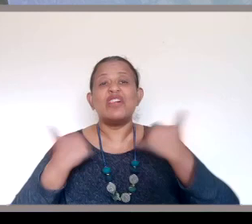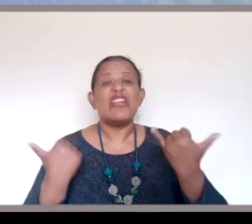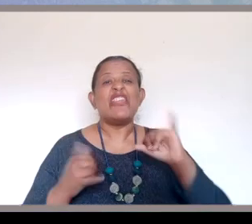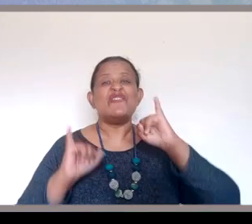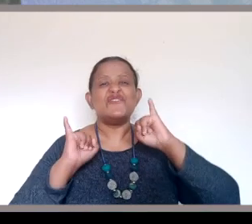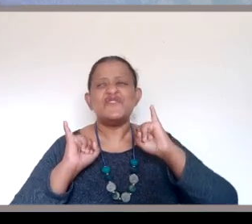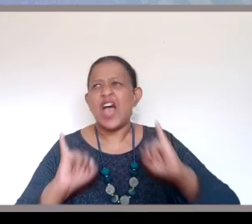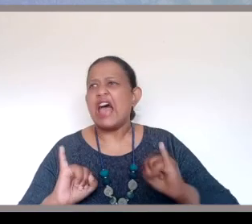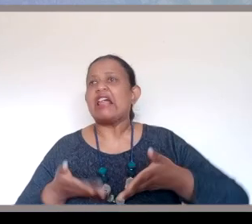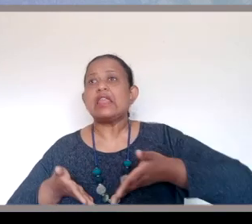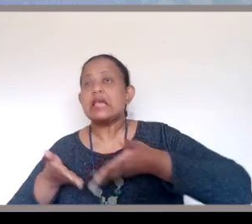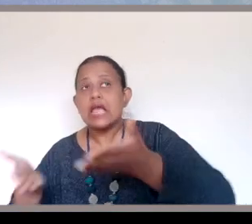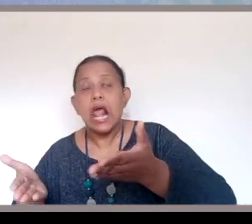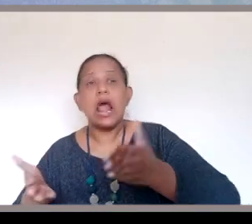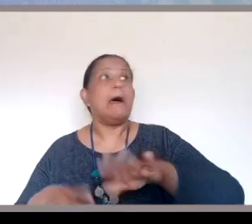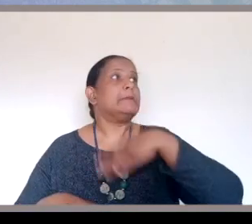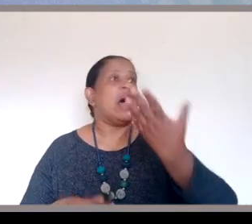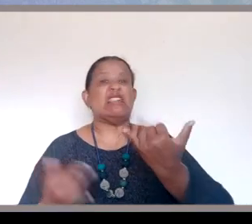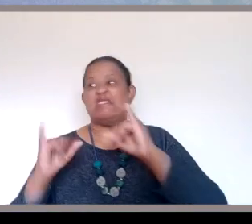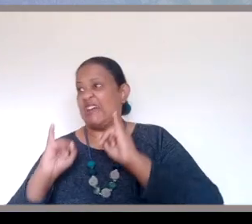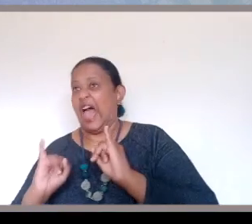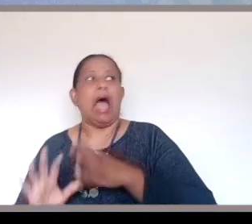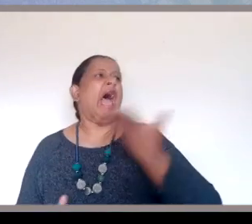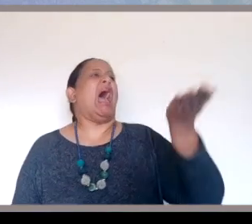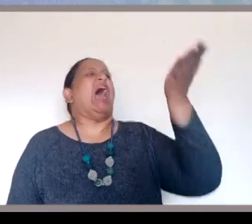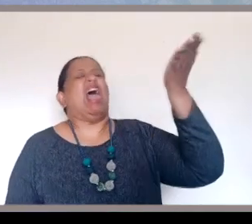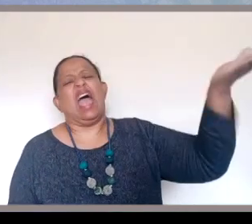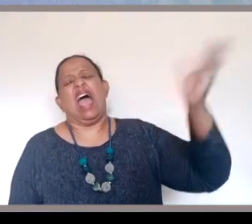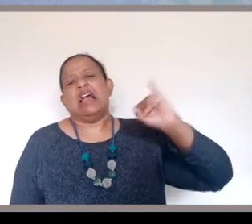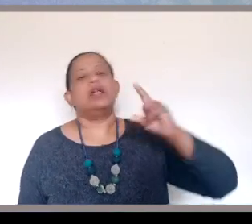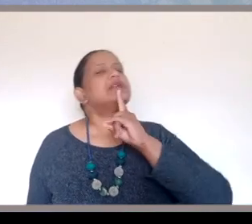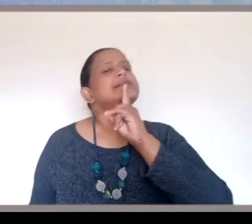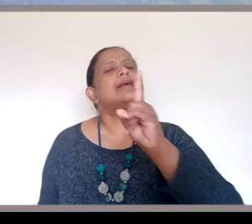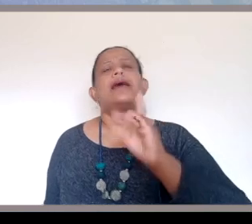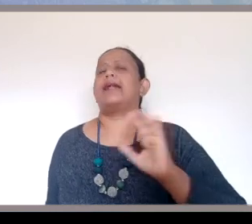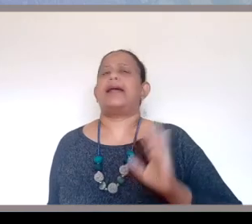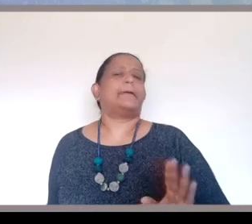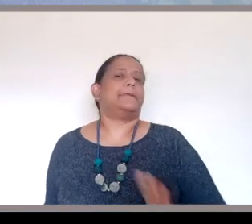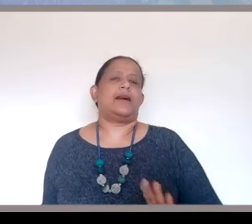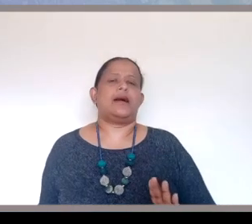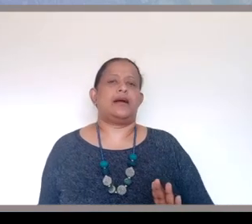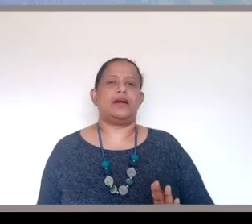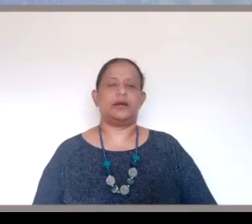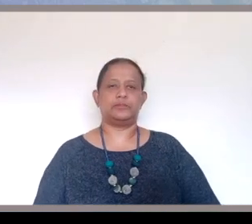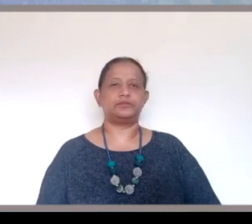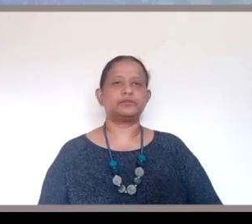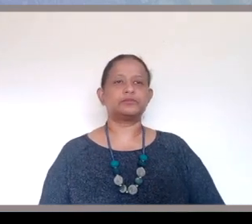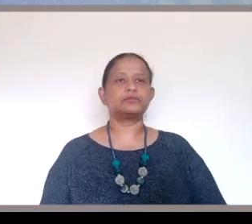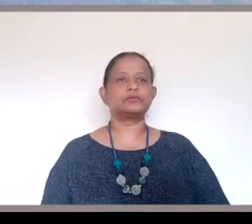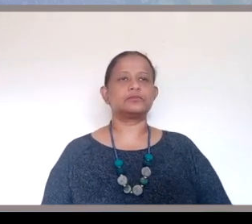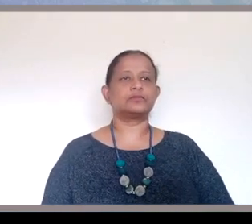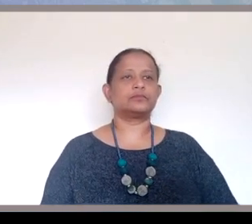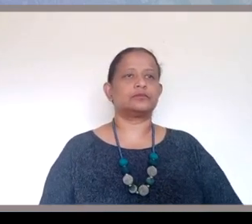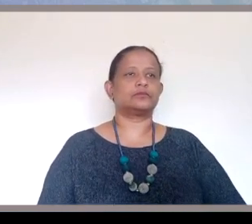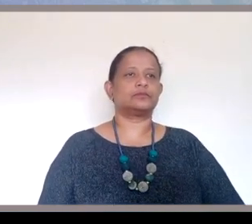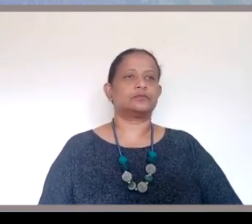God does not tempt. He never contradicts His word. God is not going to tell you one thing and